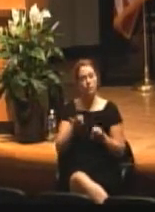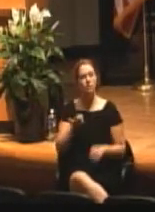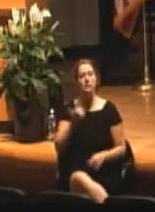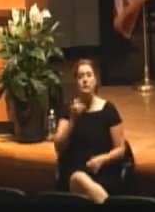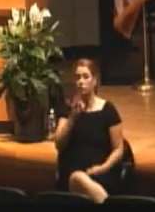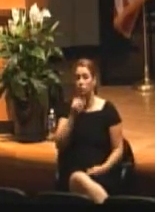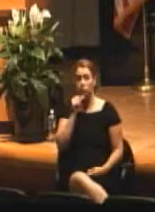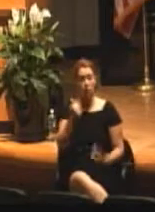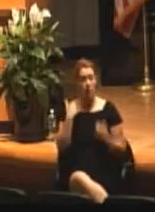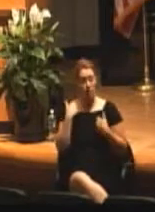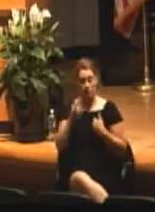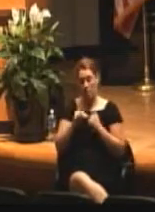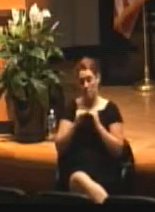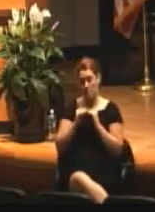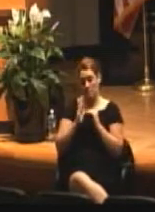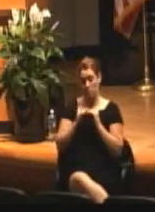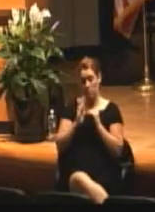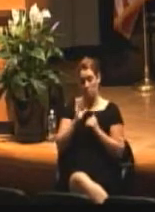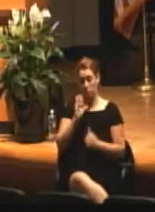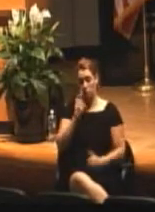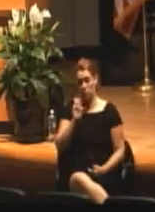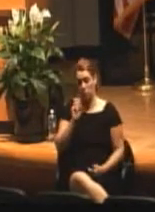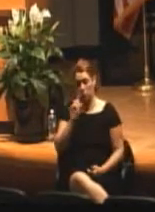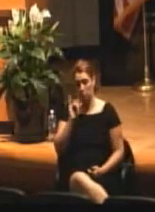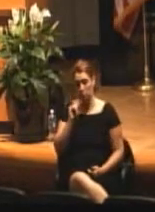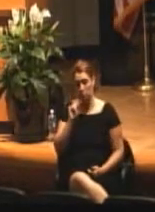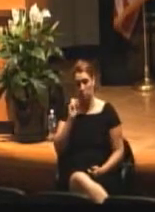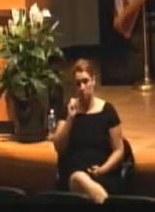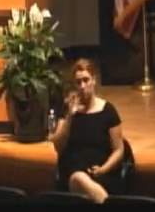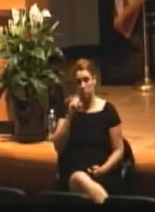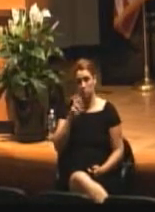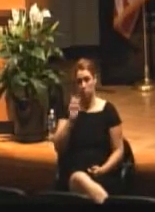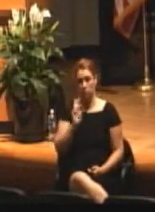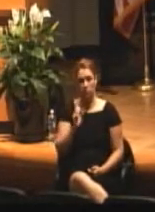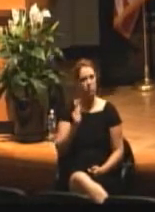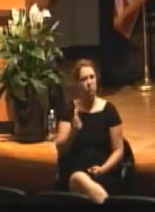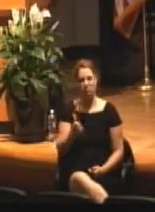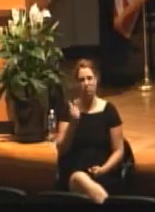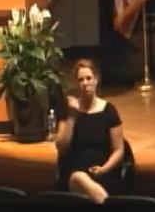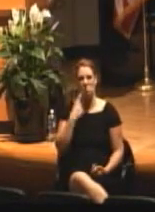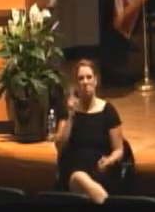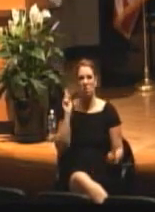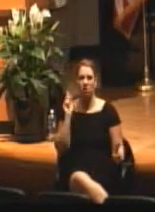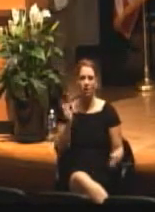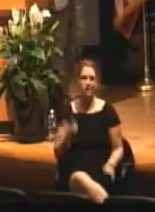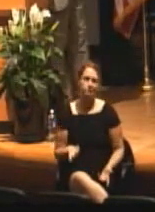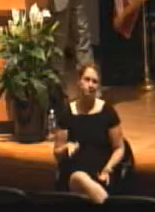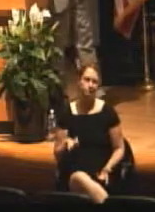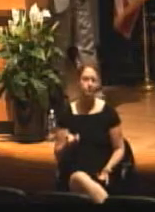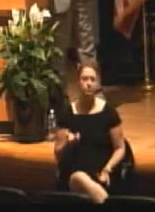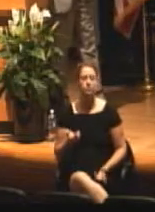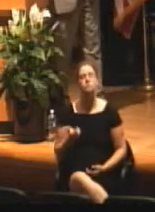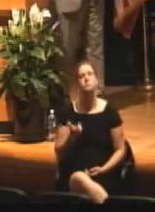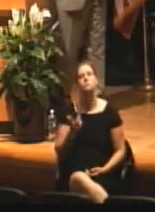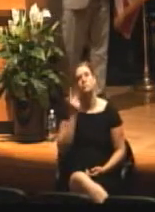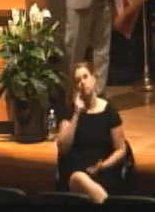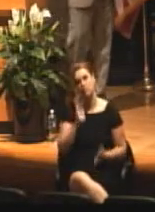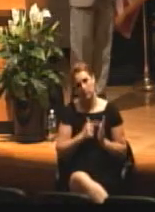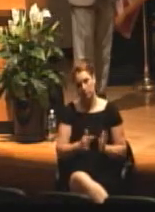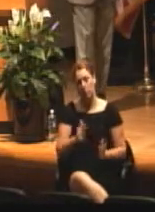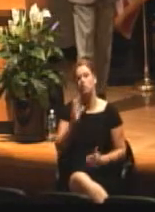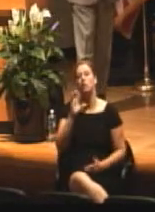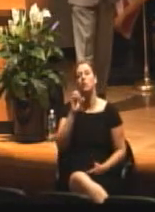score, basically it just isn't going to work. It's got to fit in that box. So for example, conventional